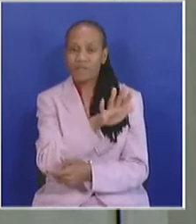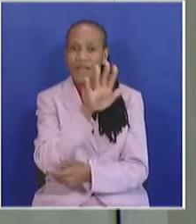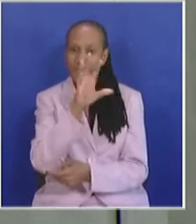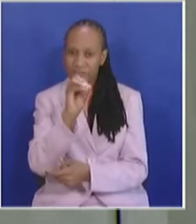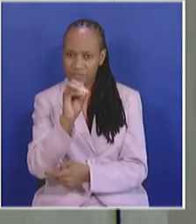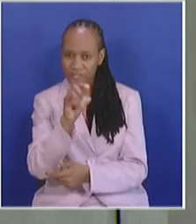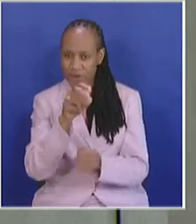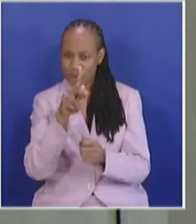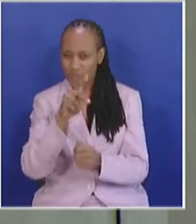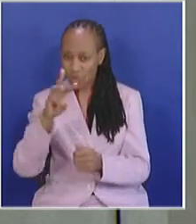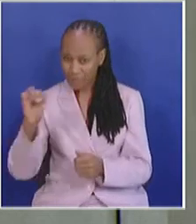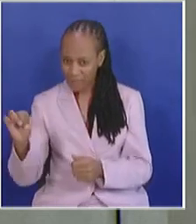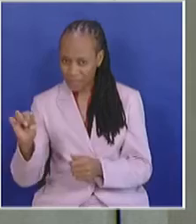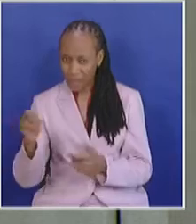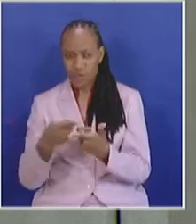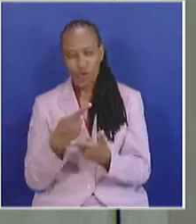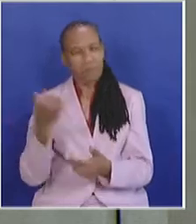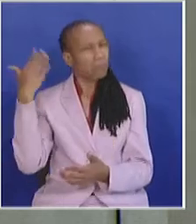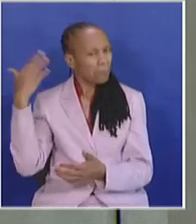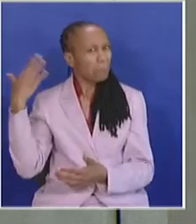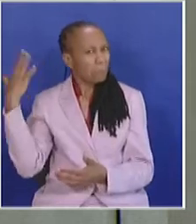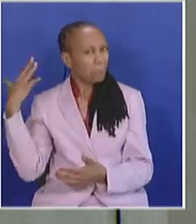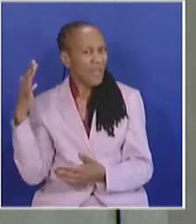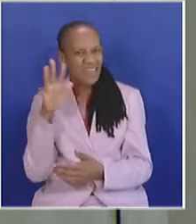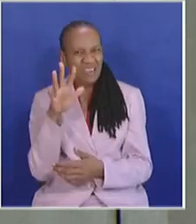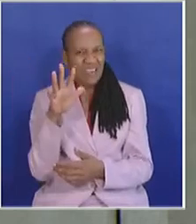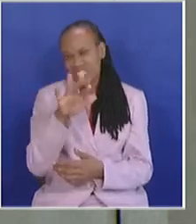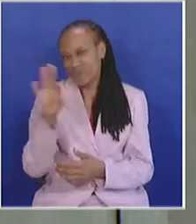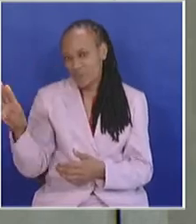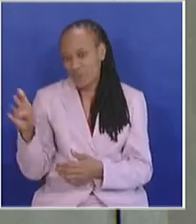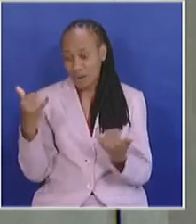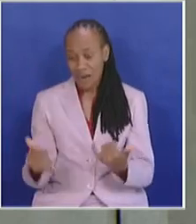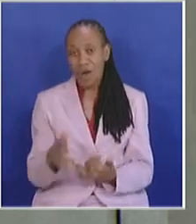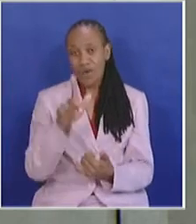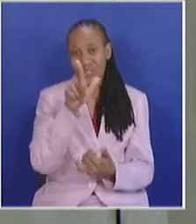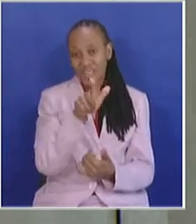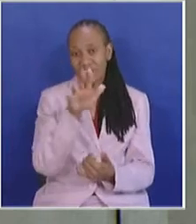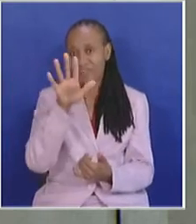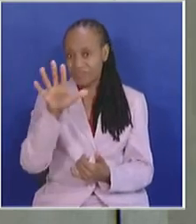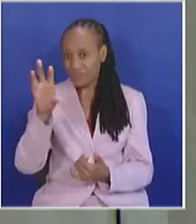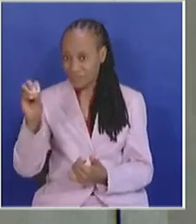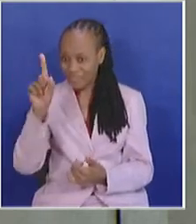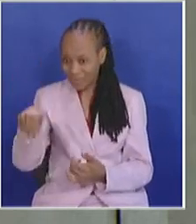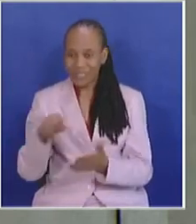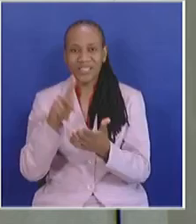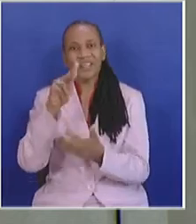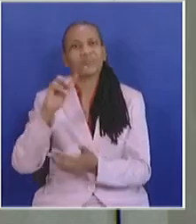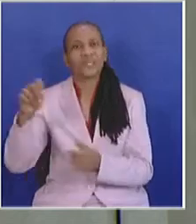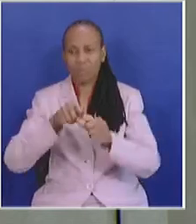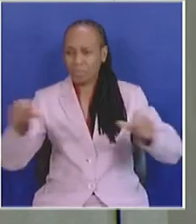540,000 kilometers in early 90s to a current 750,000 kilometers. We also